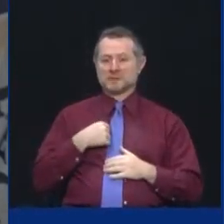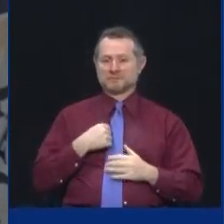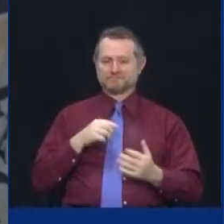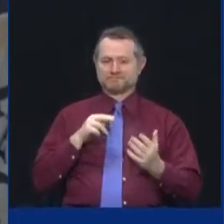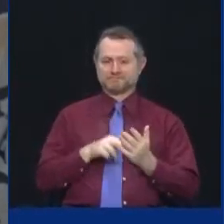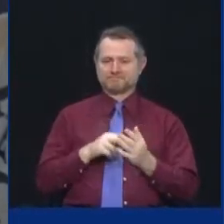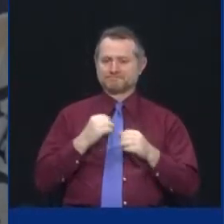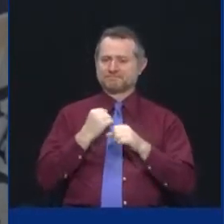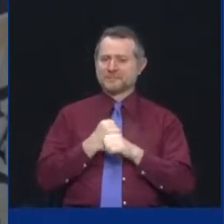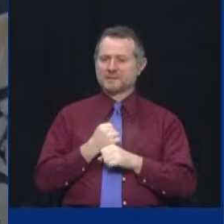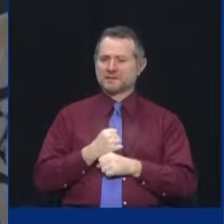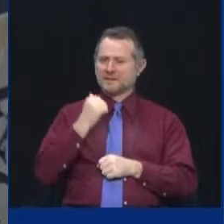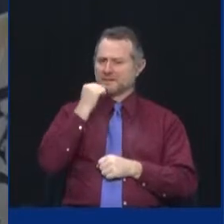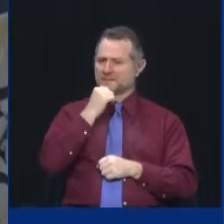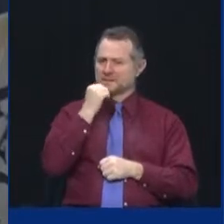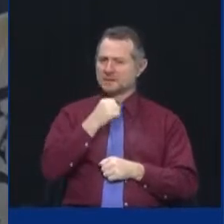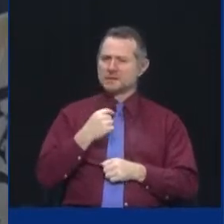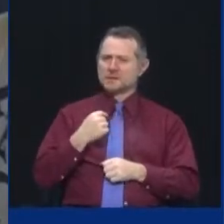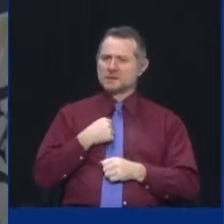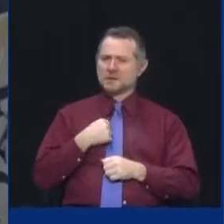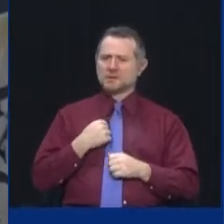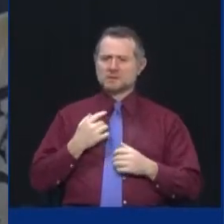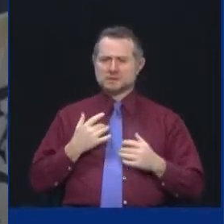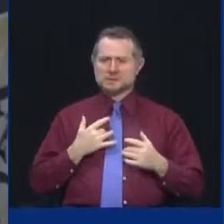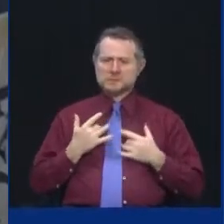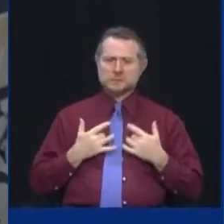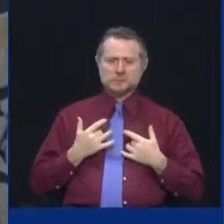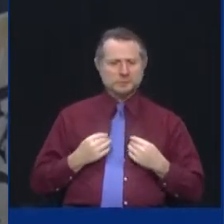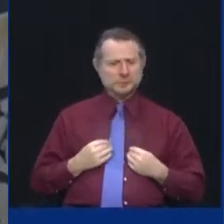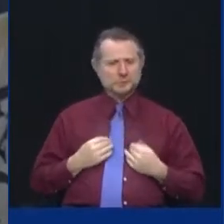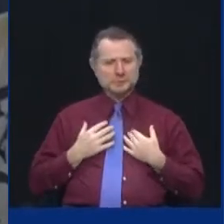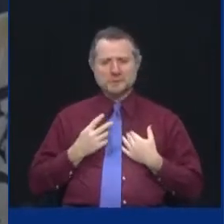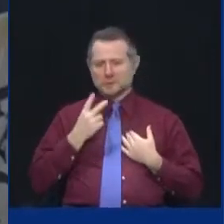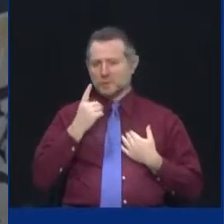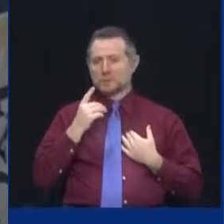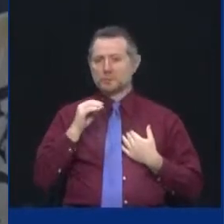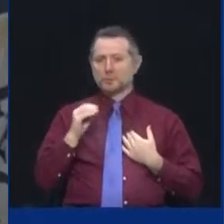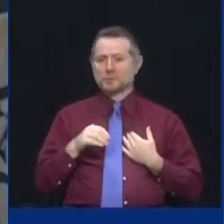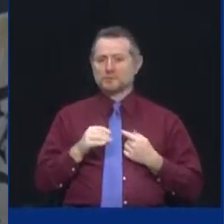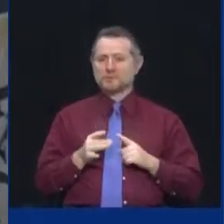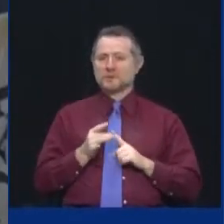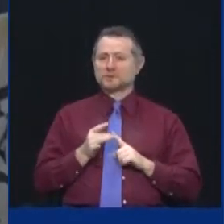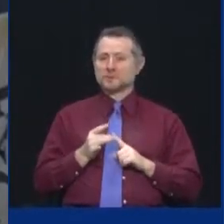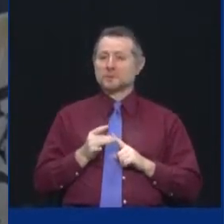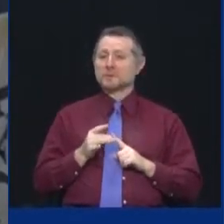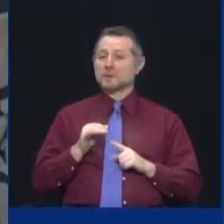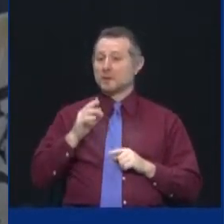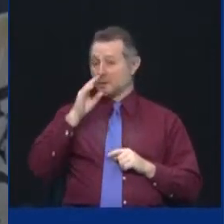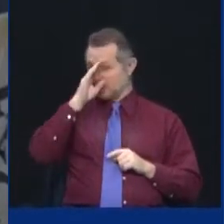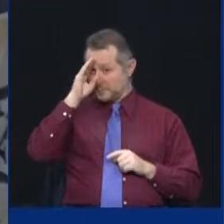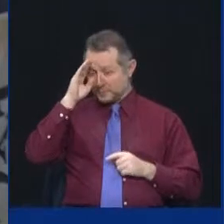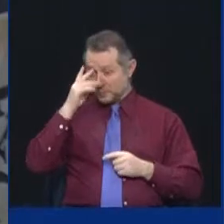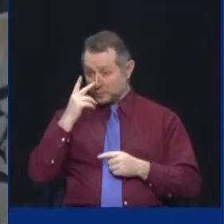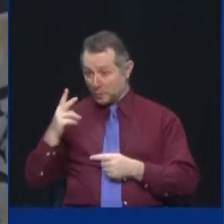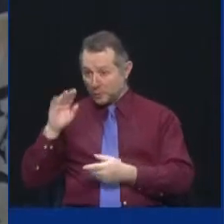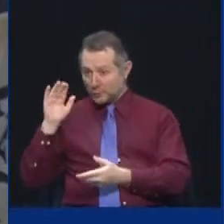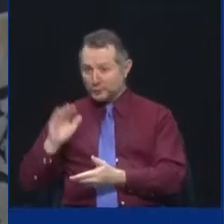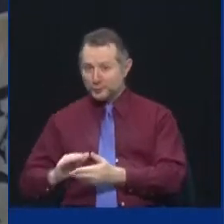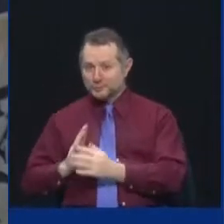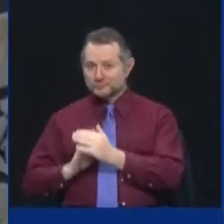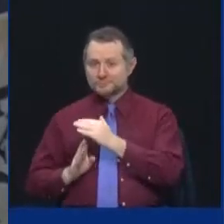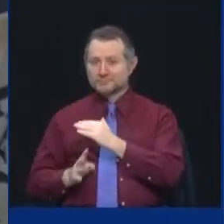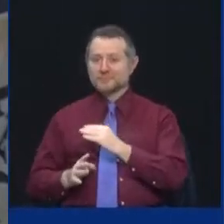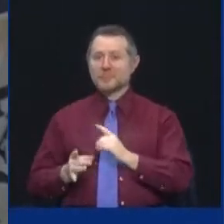and I'm excited when I see the 1% positivity. I'm excited when I see hospitalizations down, when I see positivity